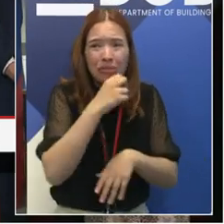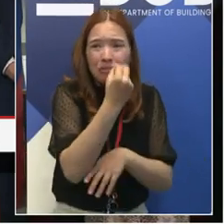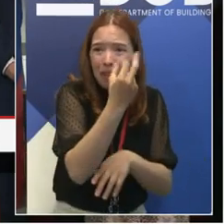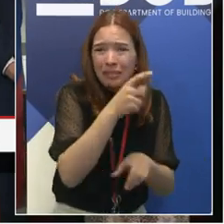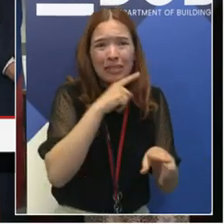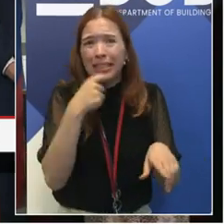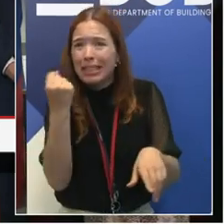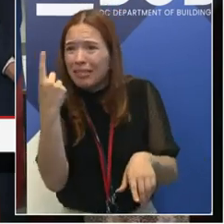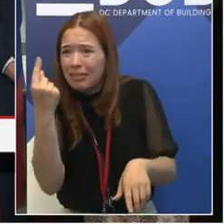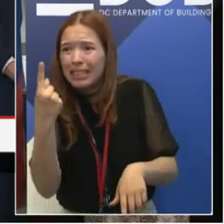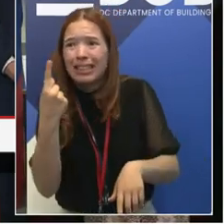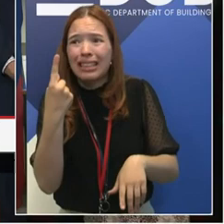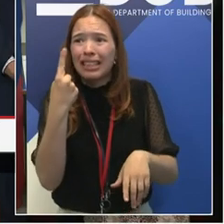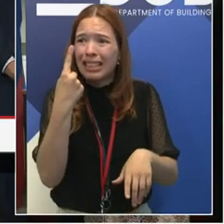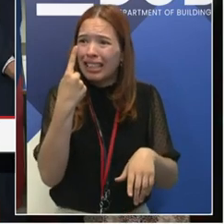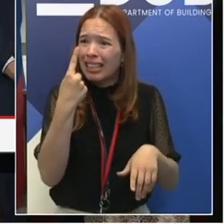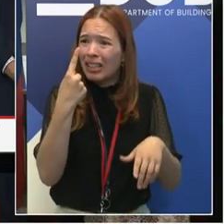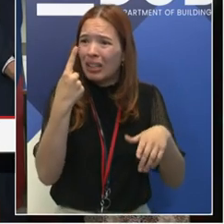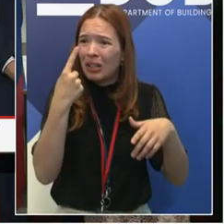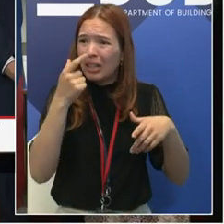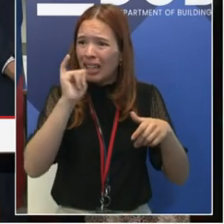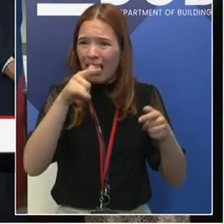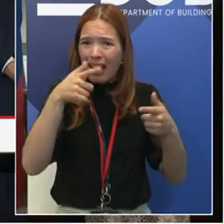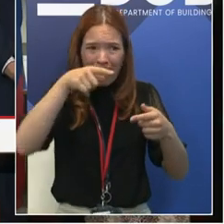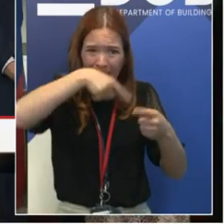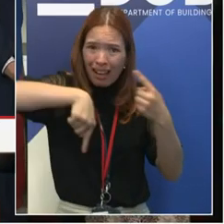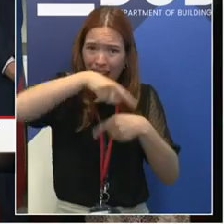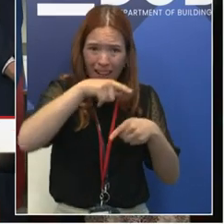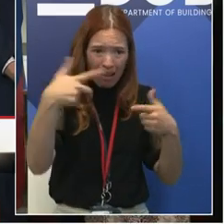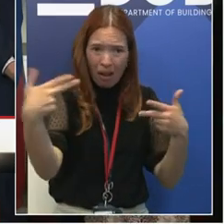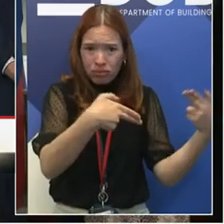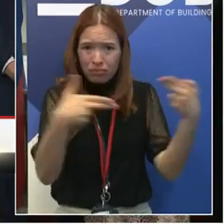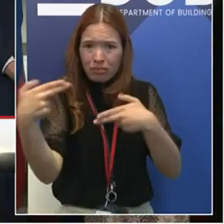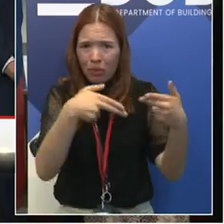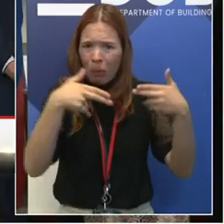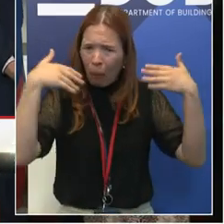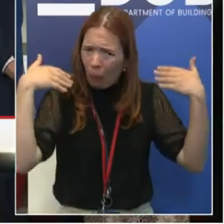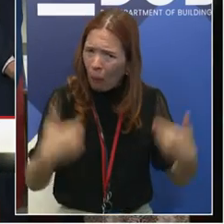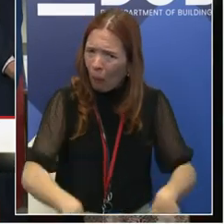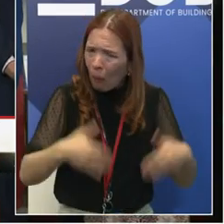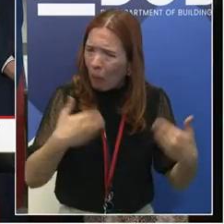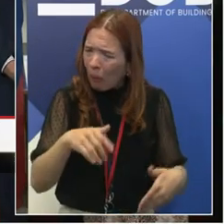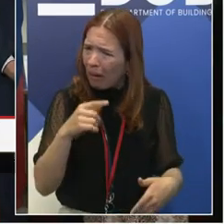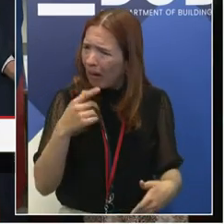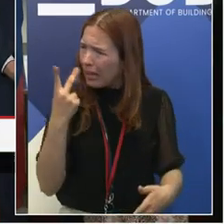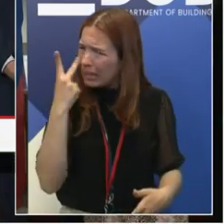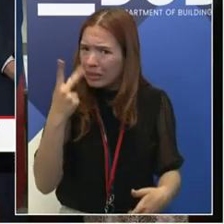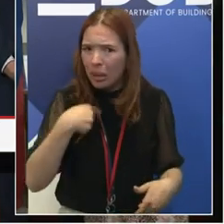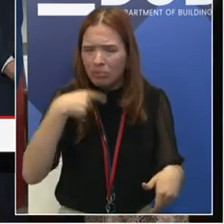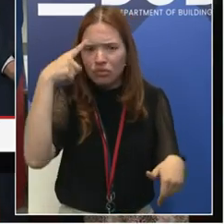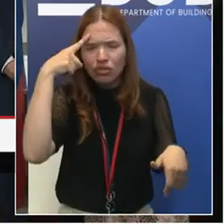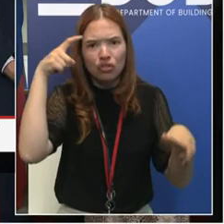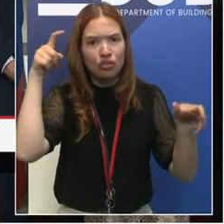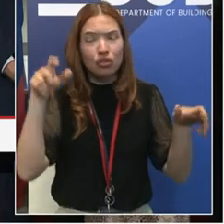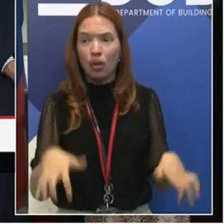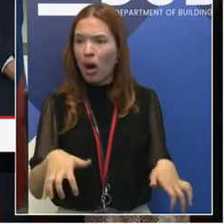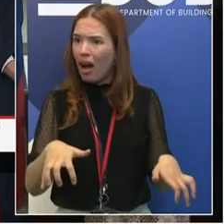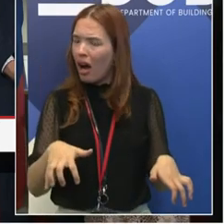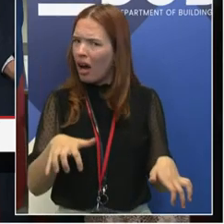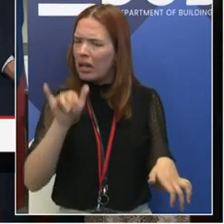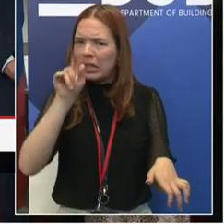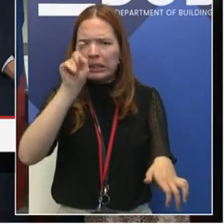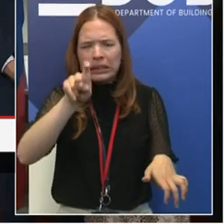at each other. So we know that we have to get to guns, and we have to get to families who are in crisis,